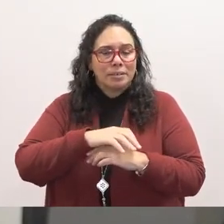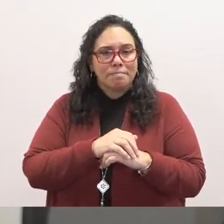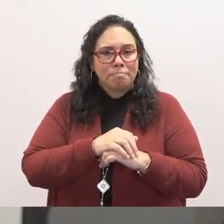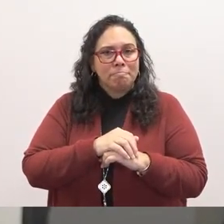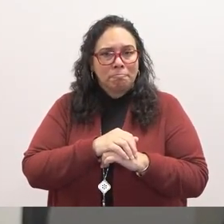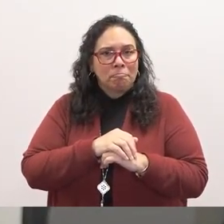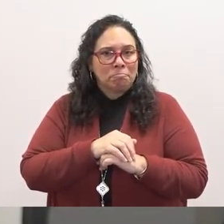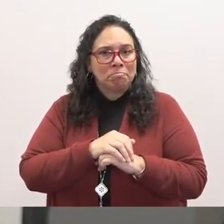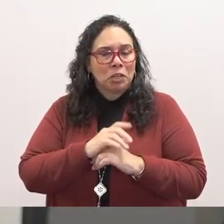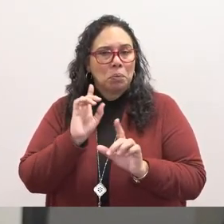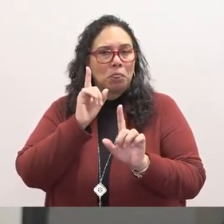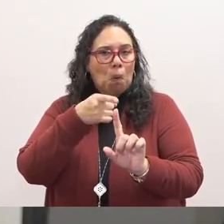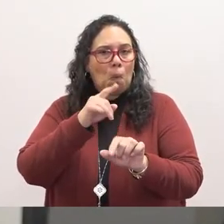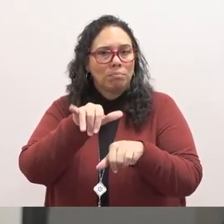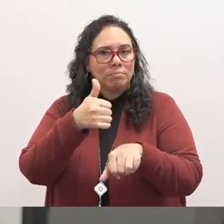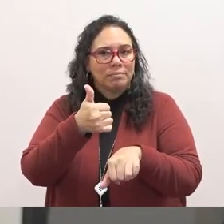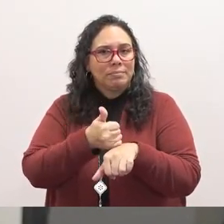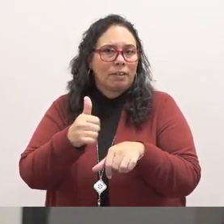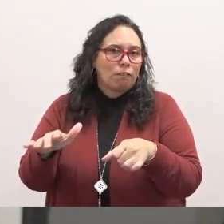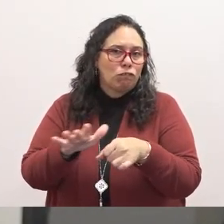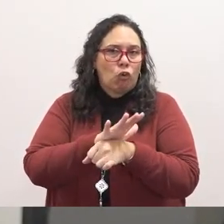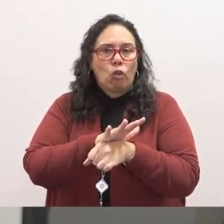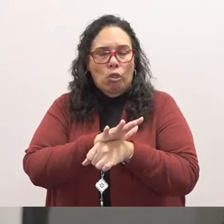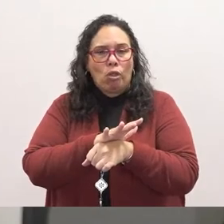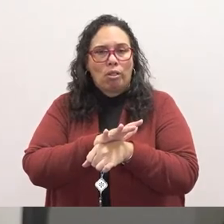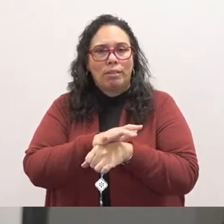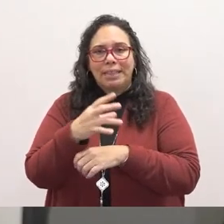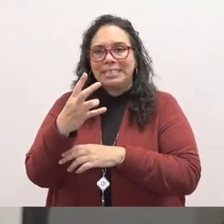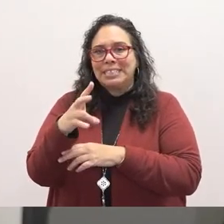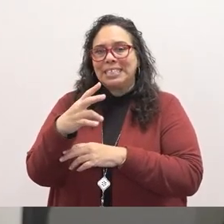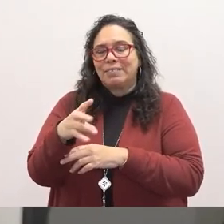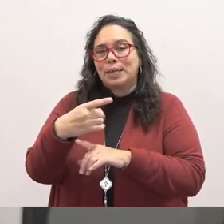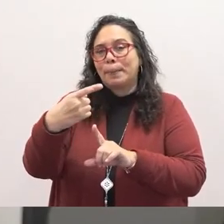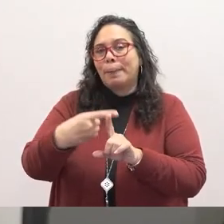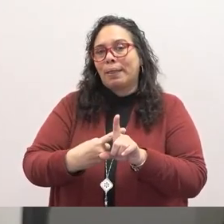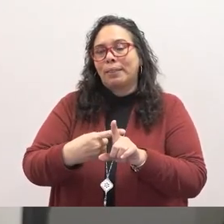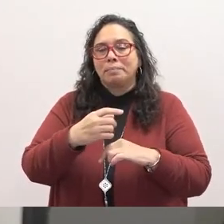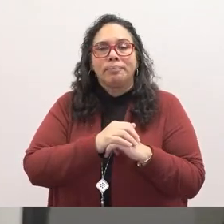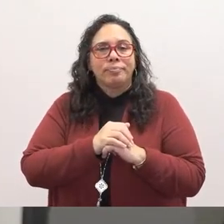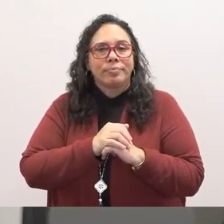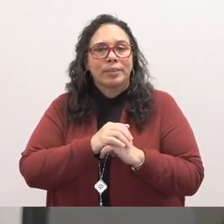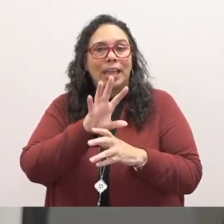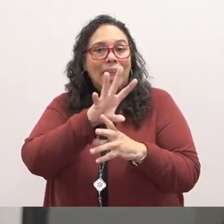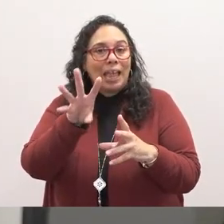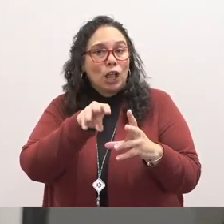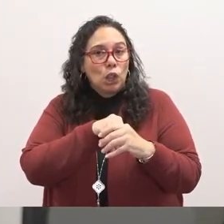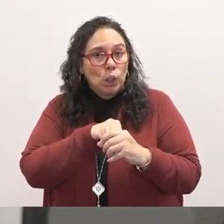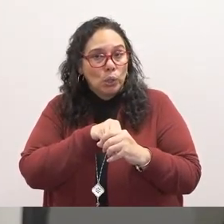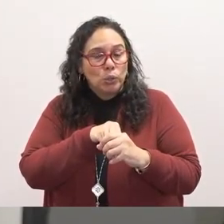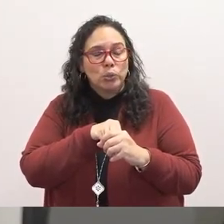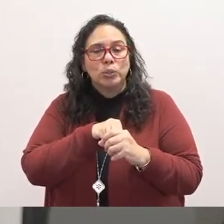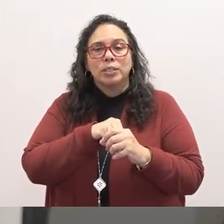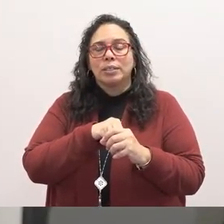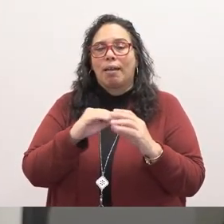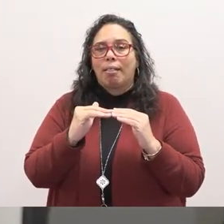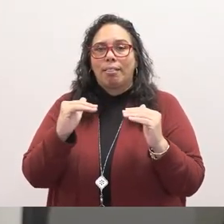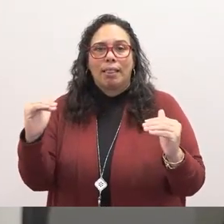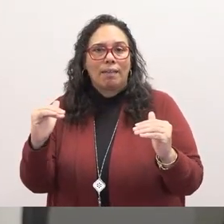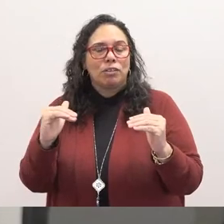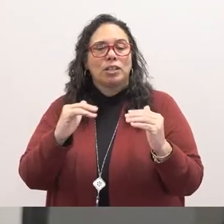with the goal of implementing full implementation in that 17-month timeline. This includes a robust level of